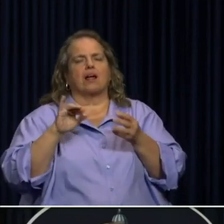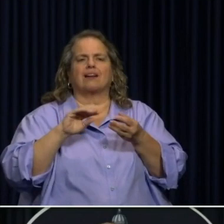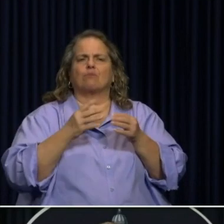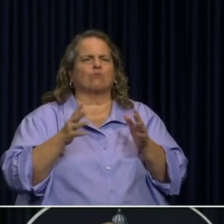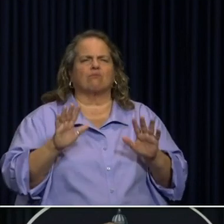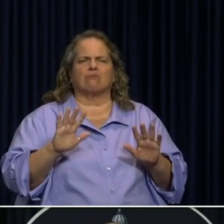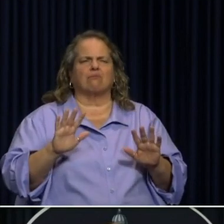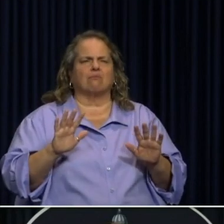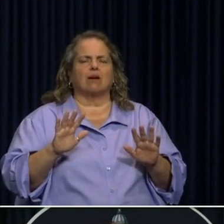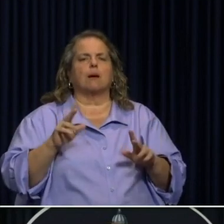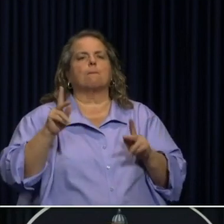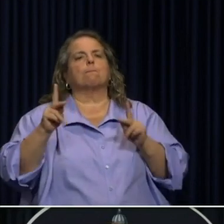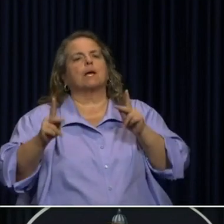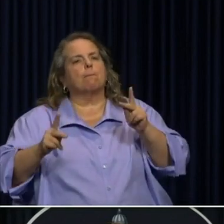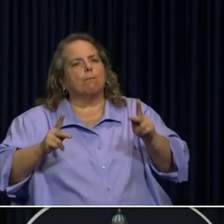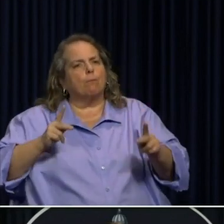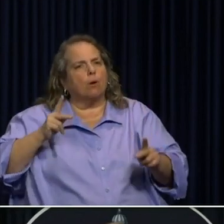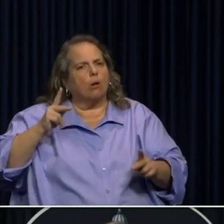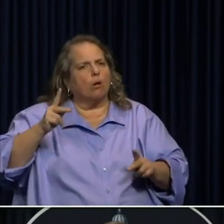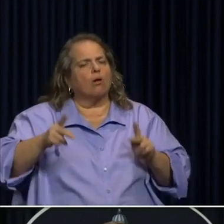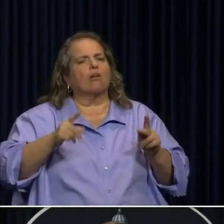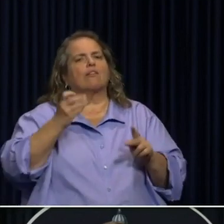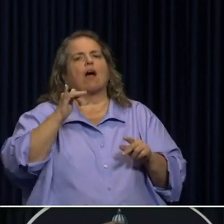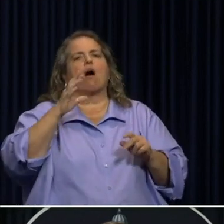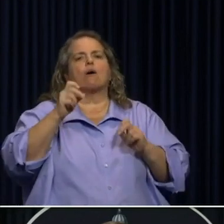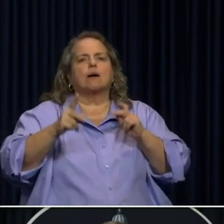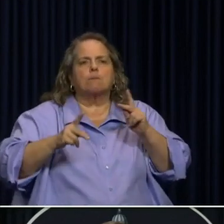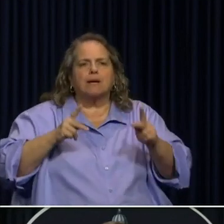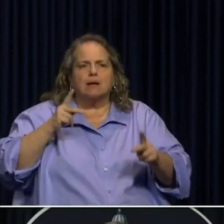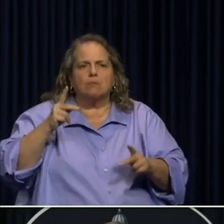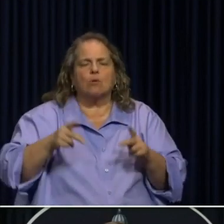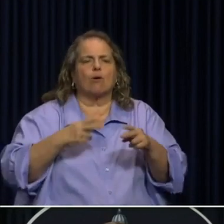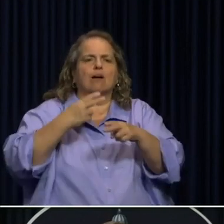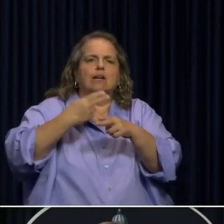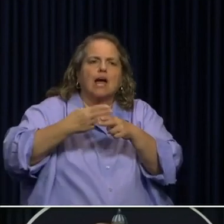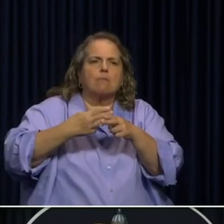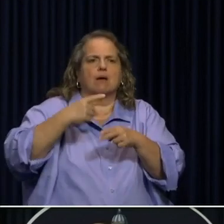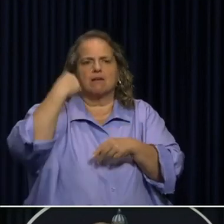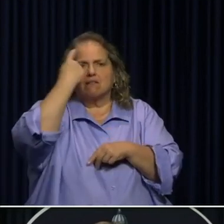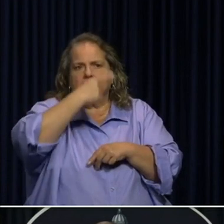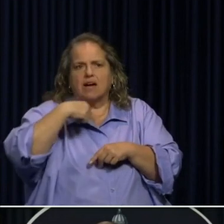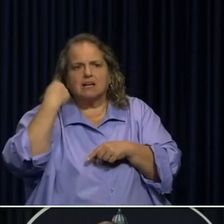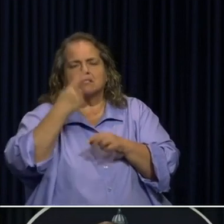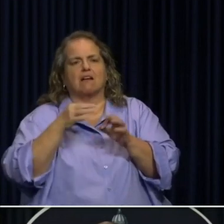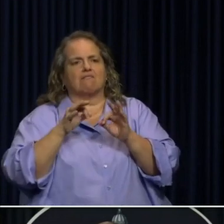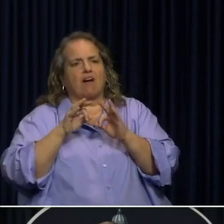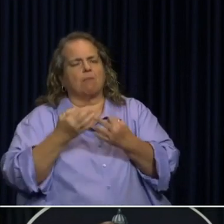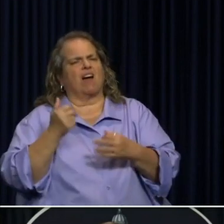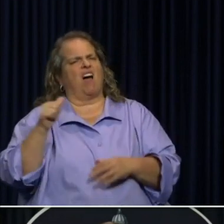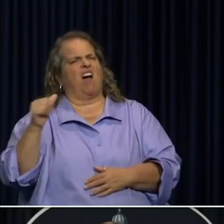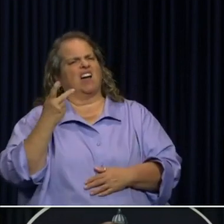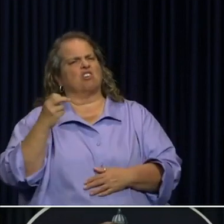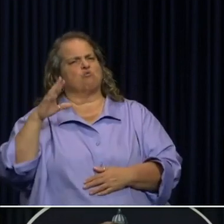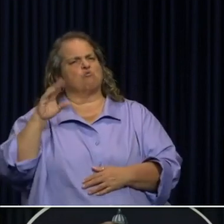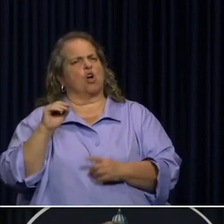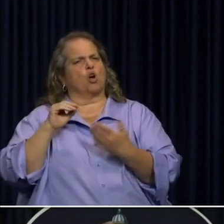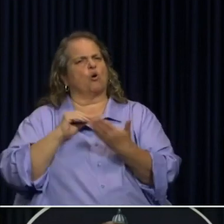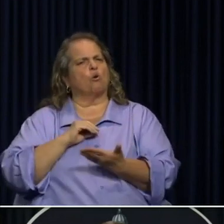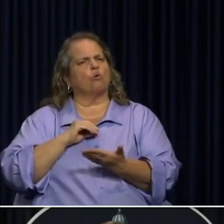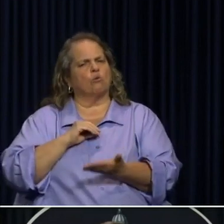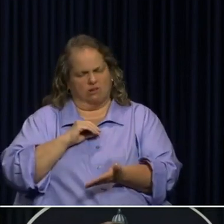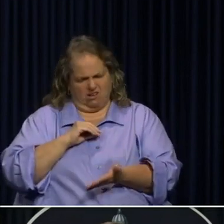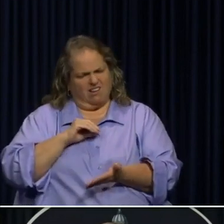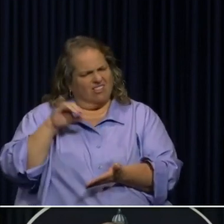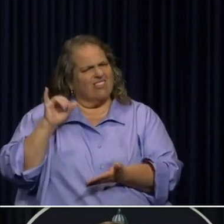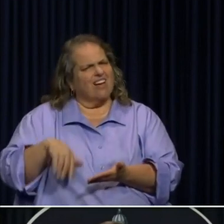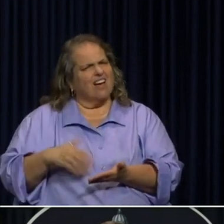that knowing a name, a face, a family, a hero ought to help us be more